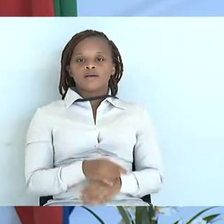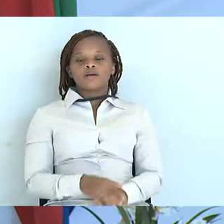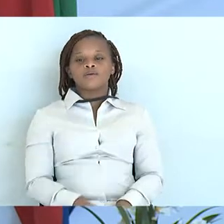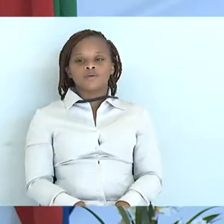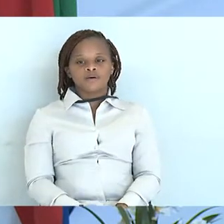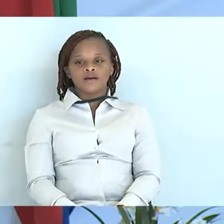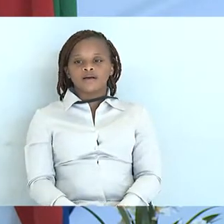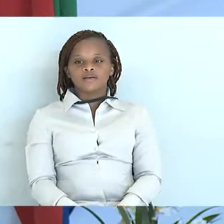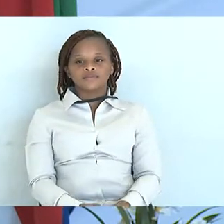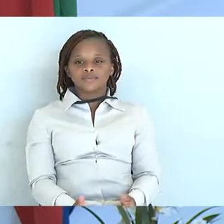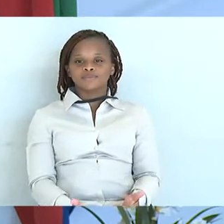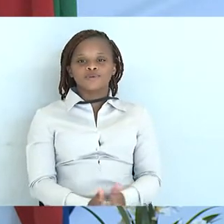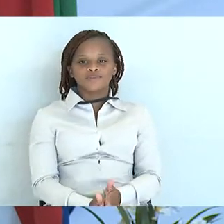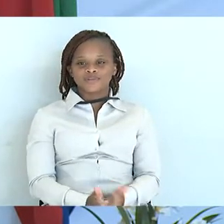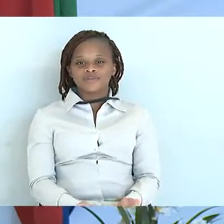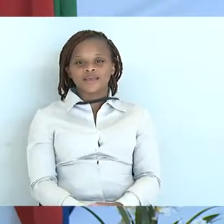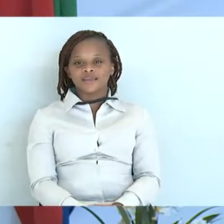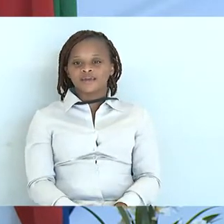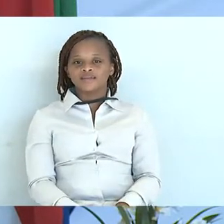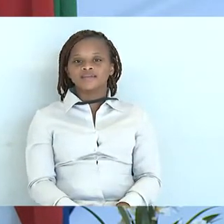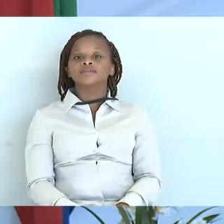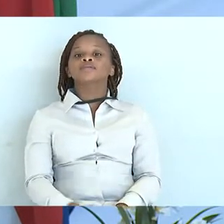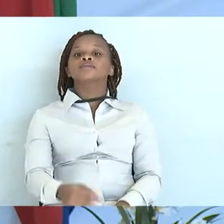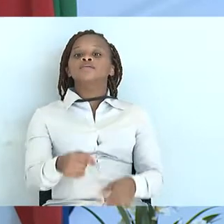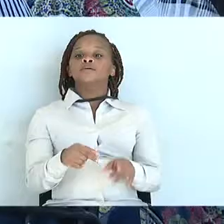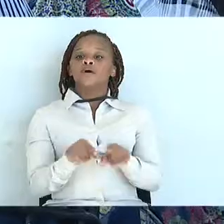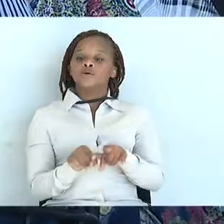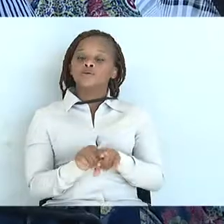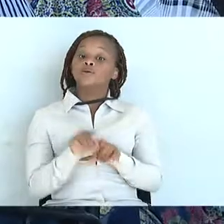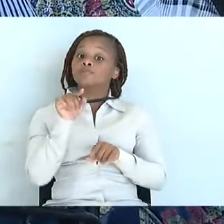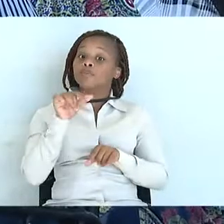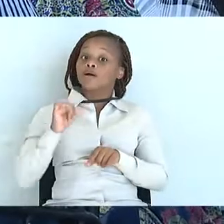provinces, the Minister of